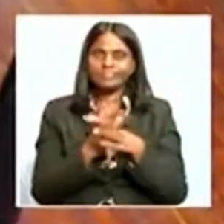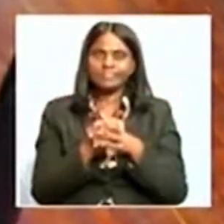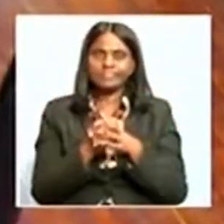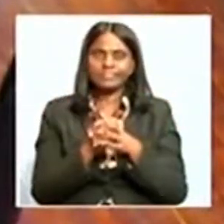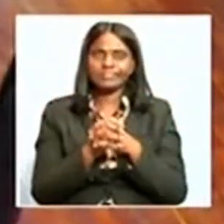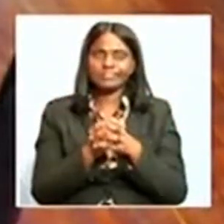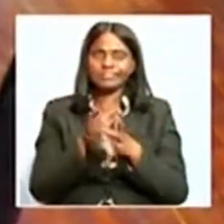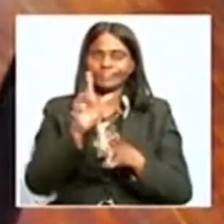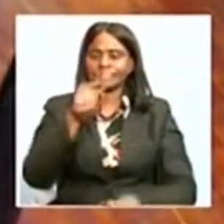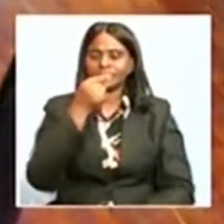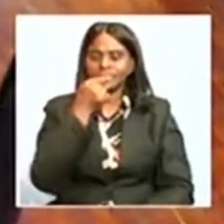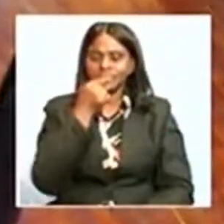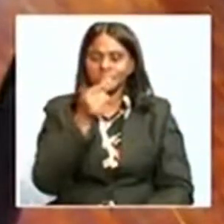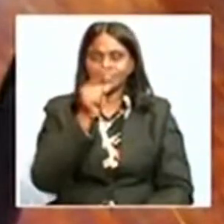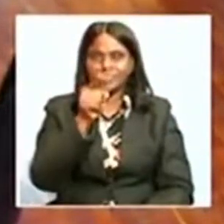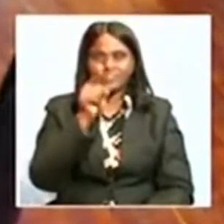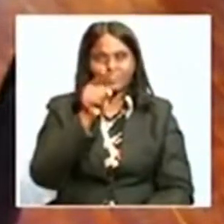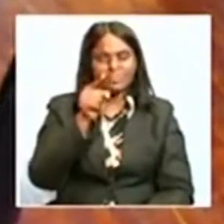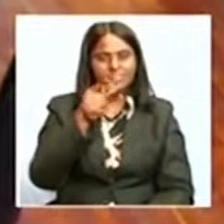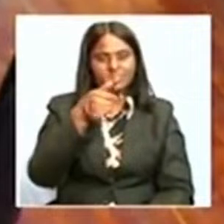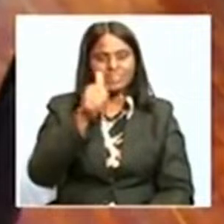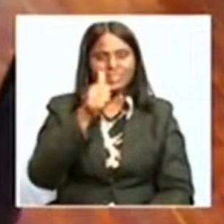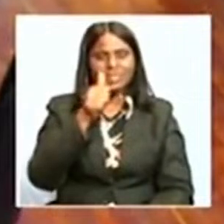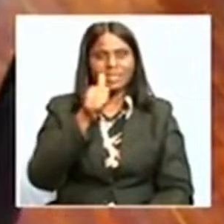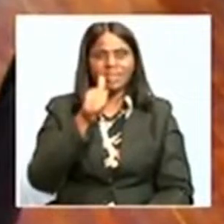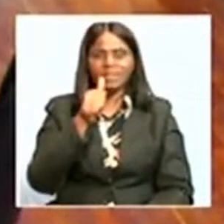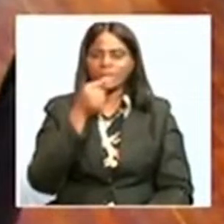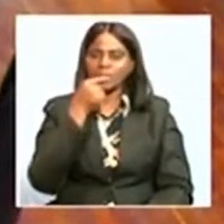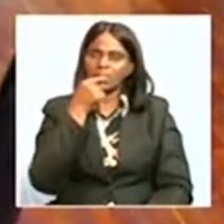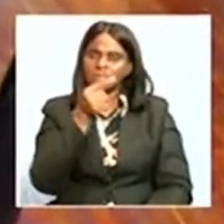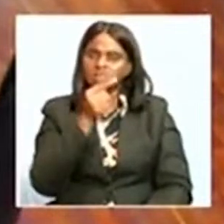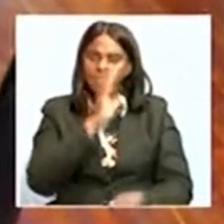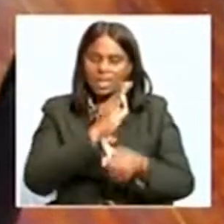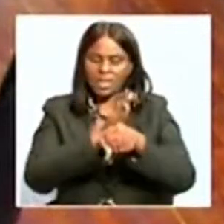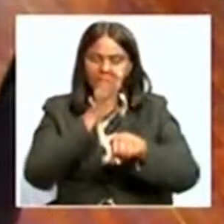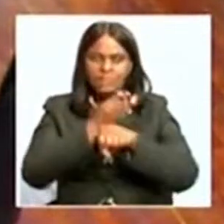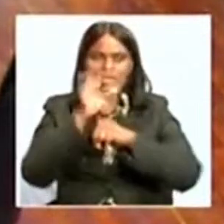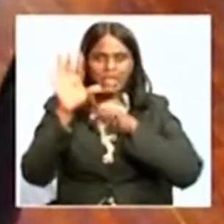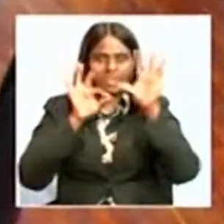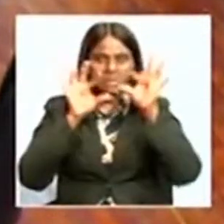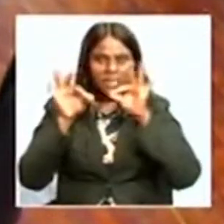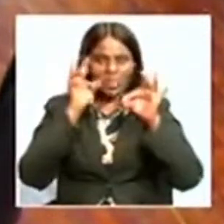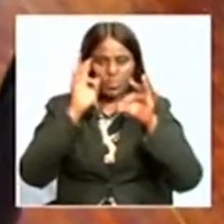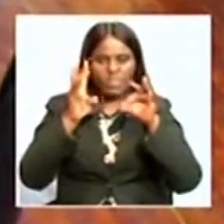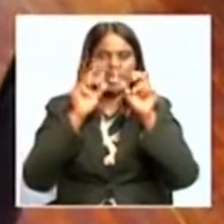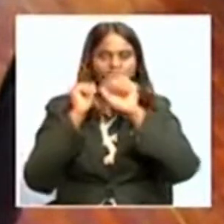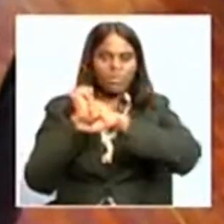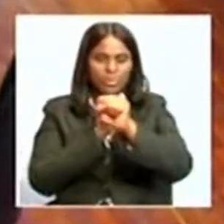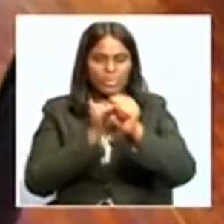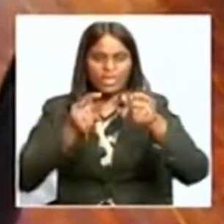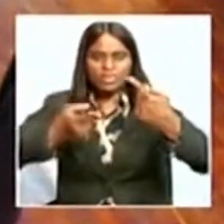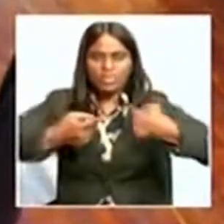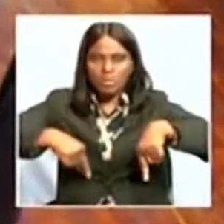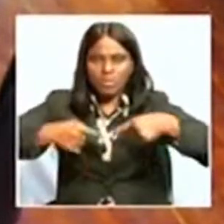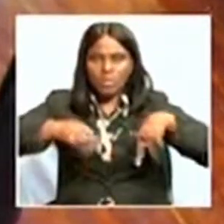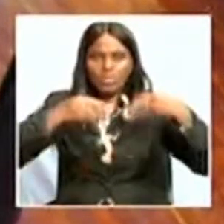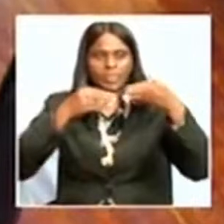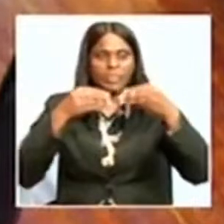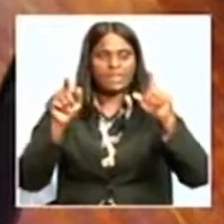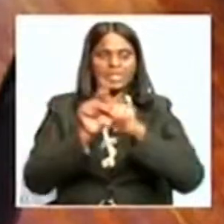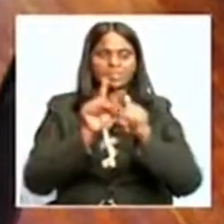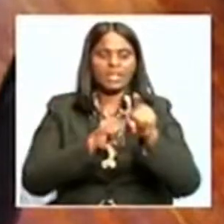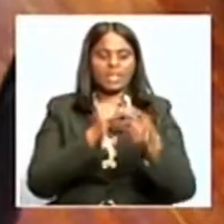On your background, you're saying that this bill, once enacted, will protect local markets and